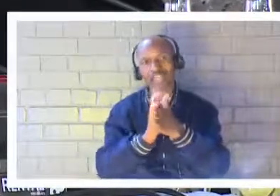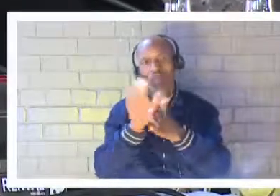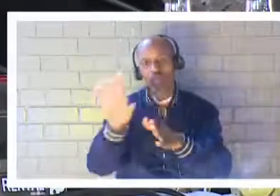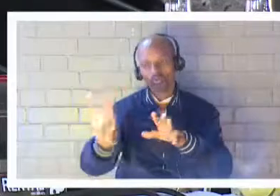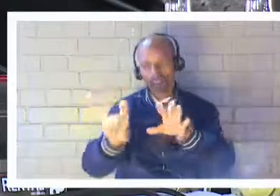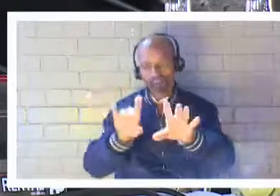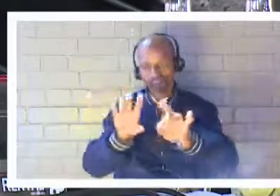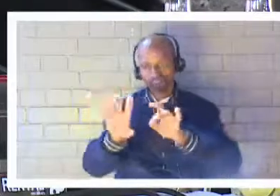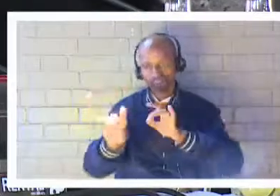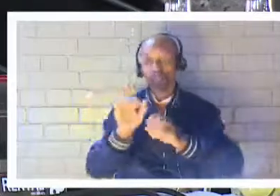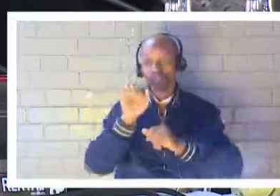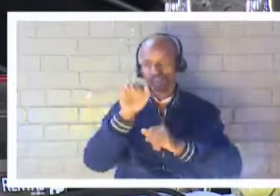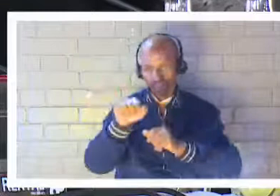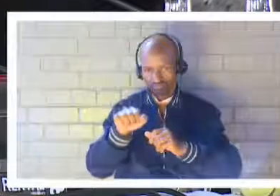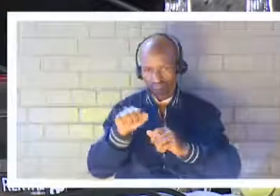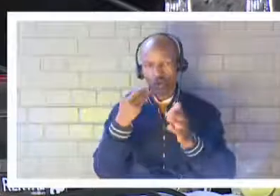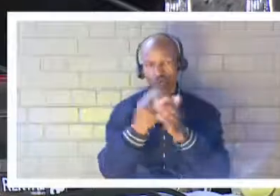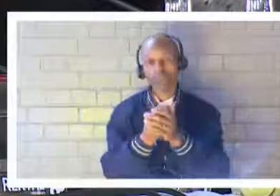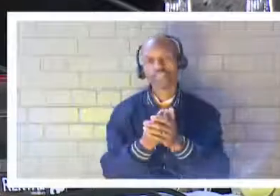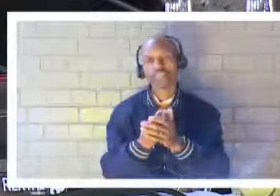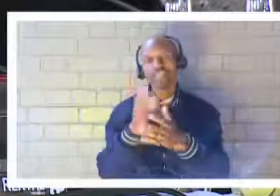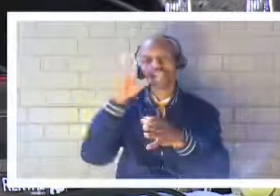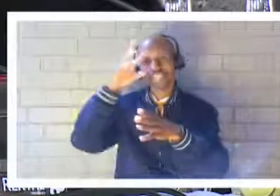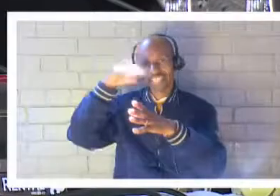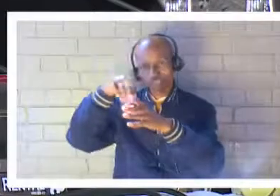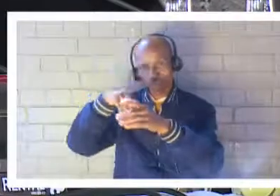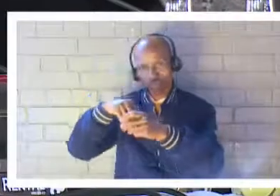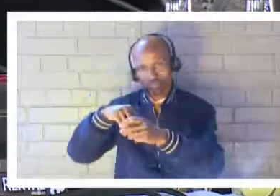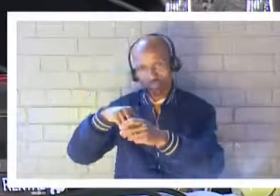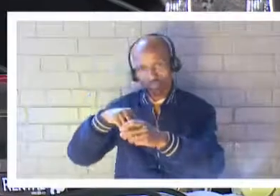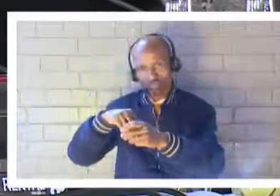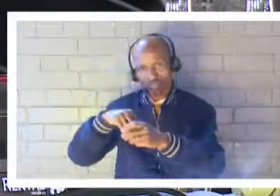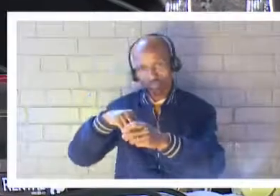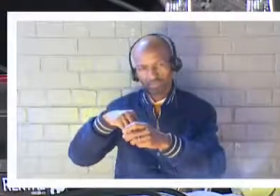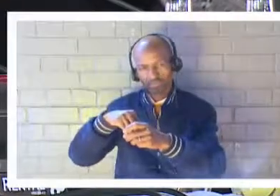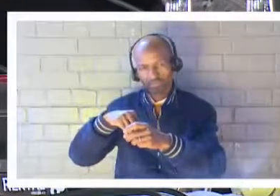taken note of, amongst also includes the